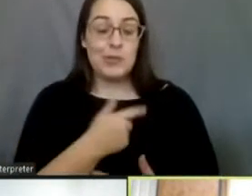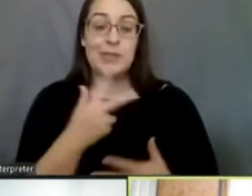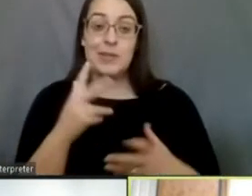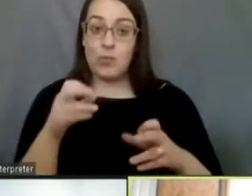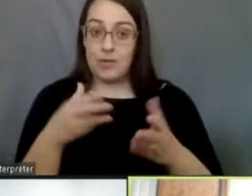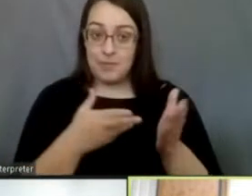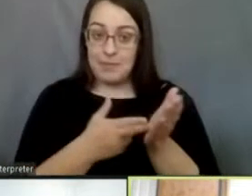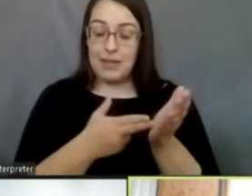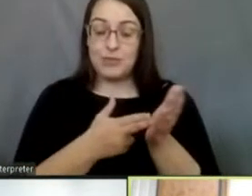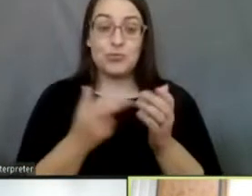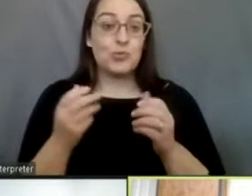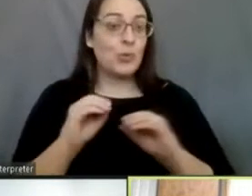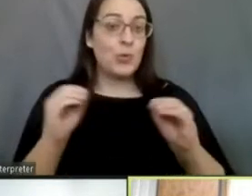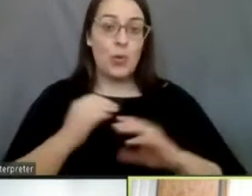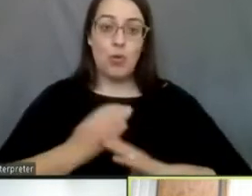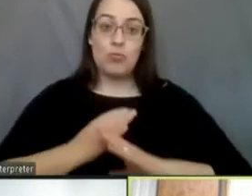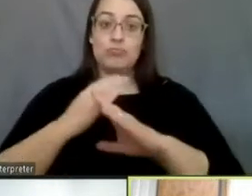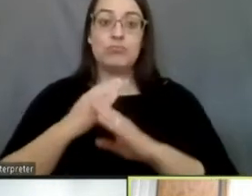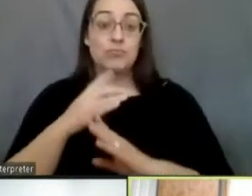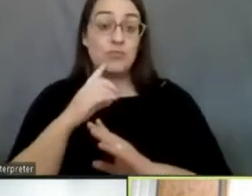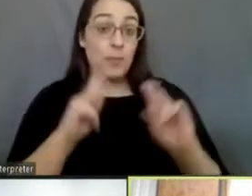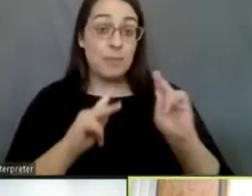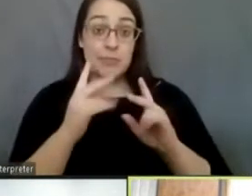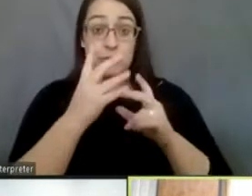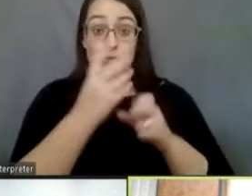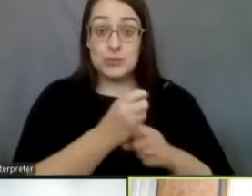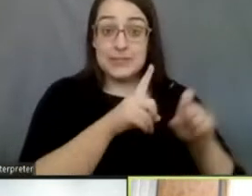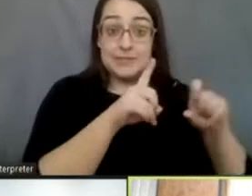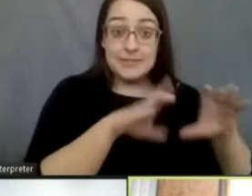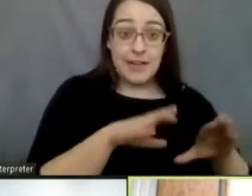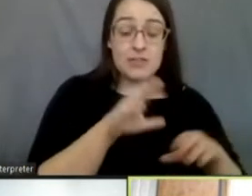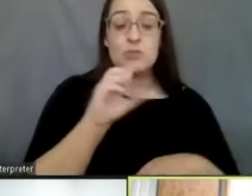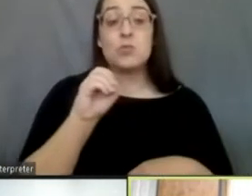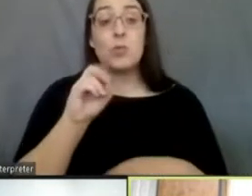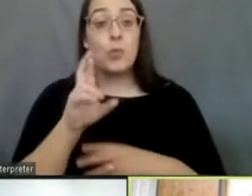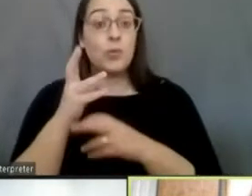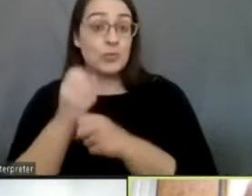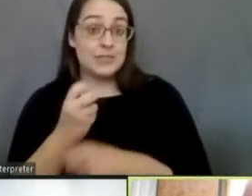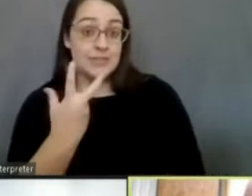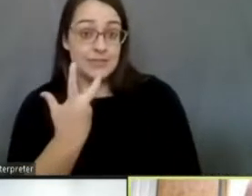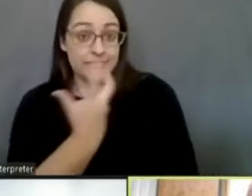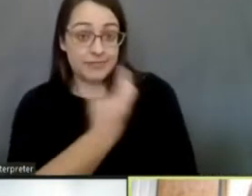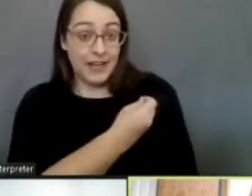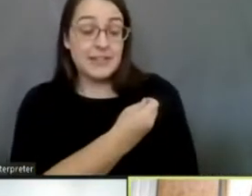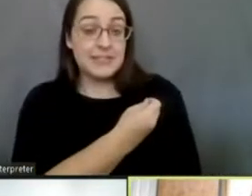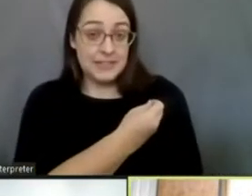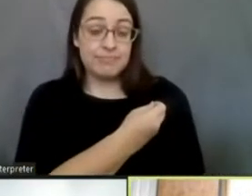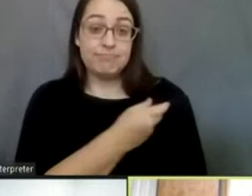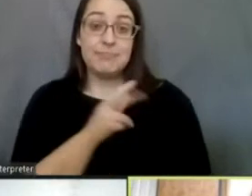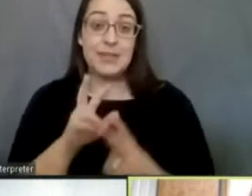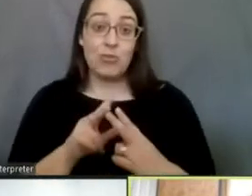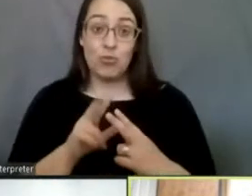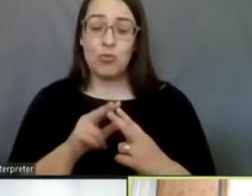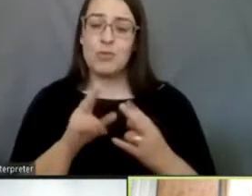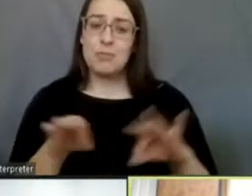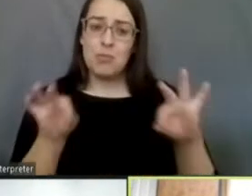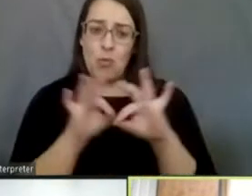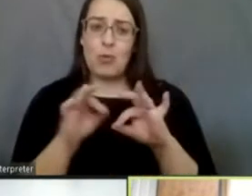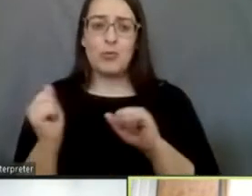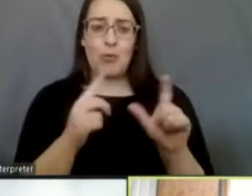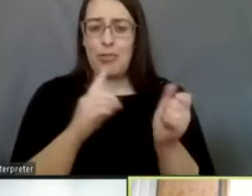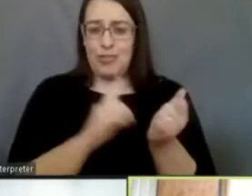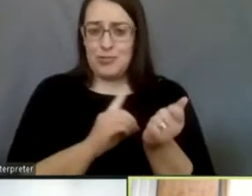want to make sure that there's no obstacle that we can't reasonably address on your behalf to make sure that you can get vaccinated. It's very important. All the